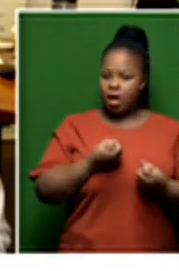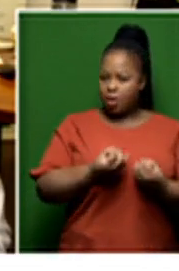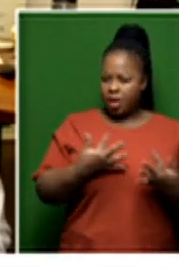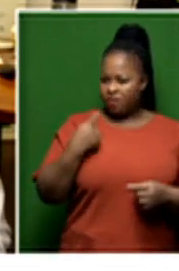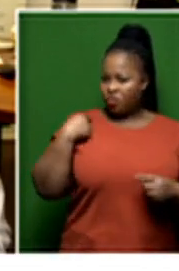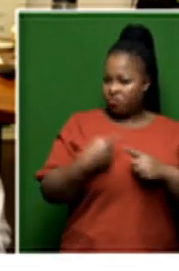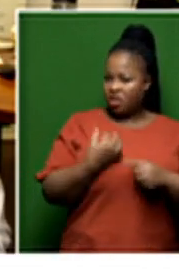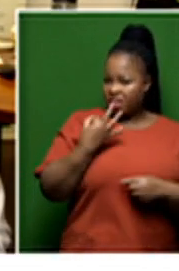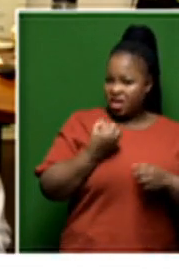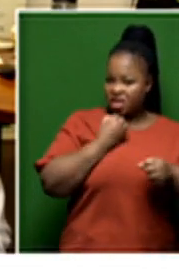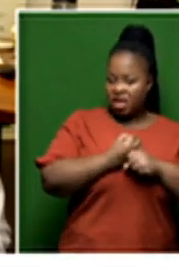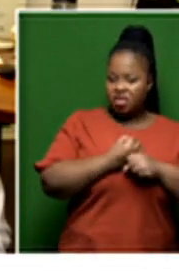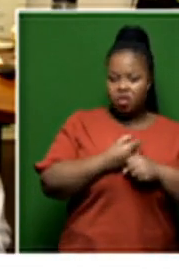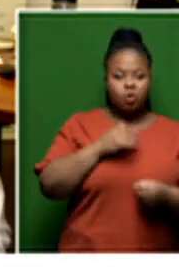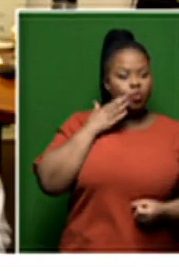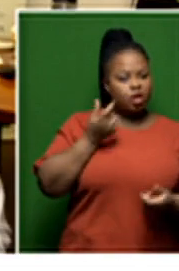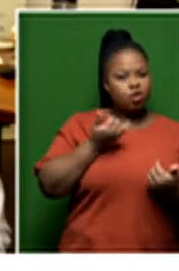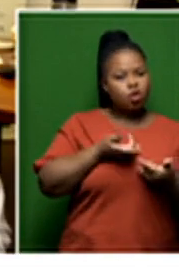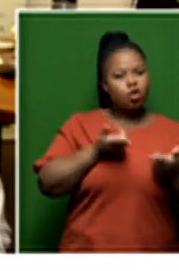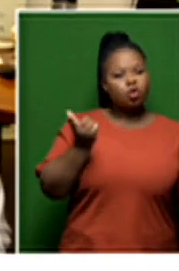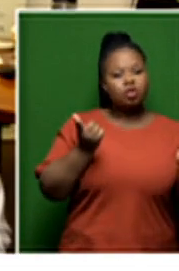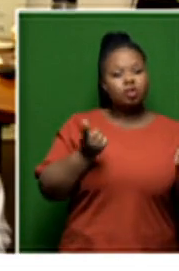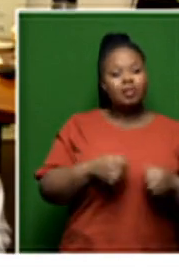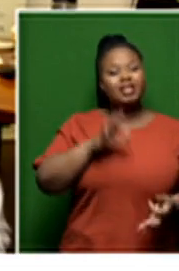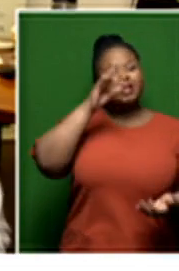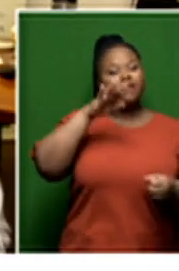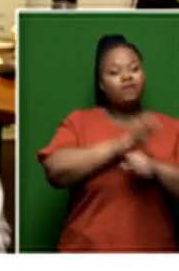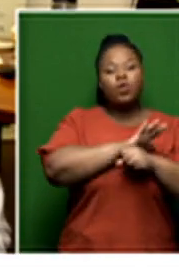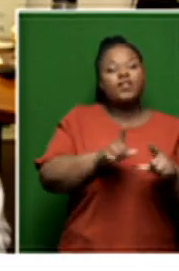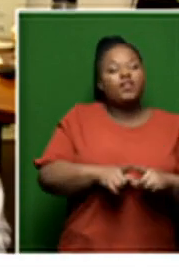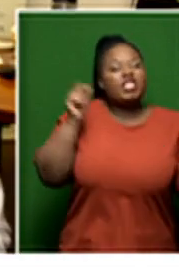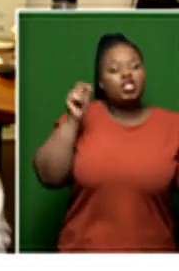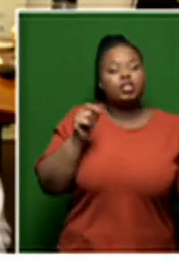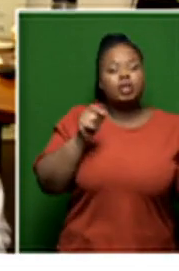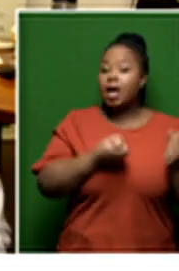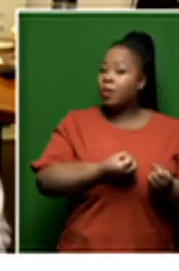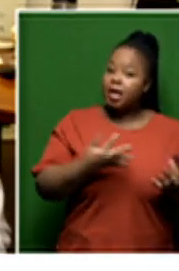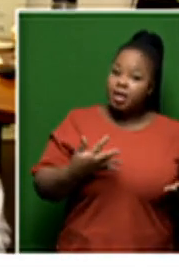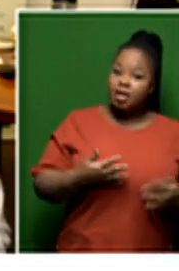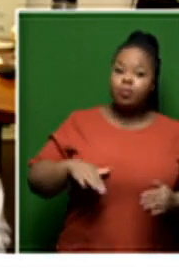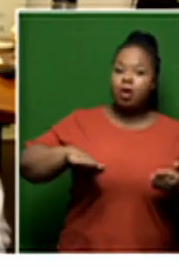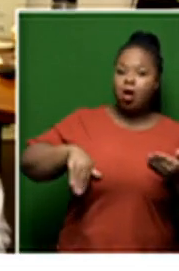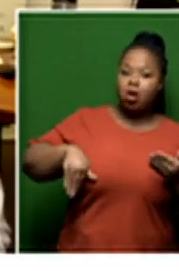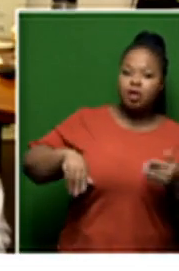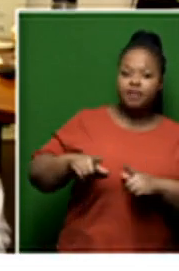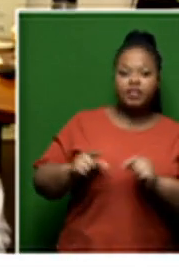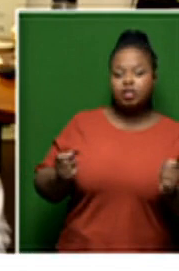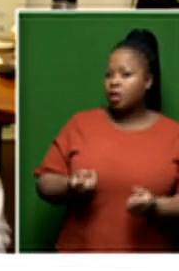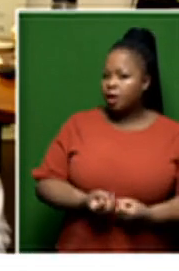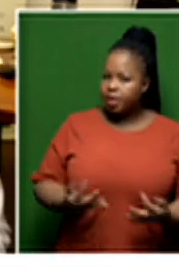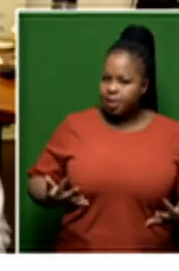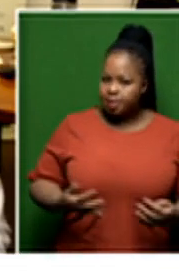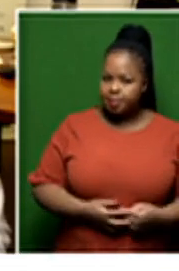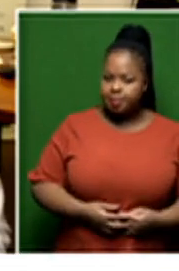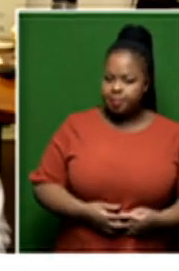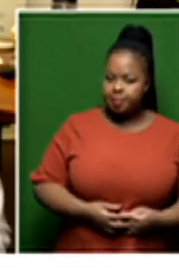since the SAFE initiative was launched? How many are totally complete, and how many do we still have that need or is still